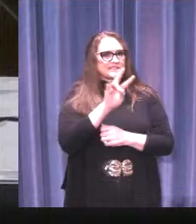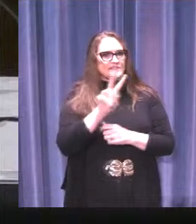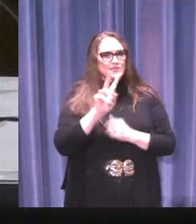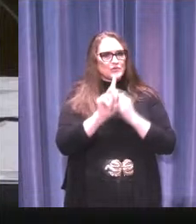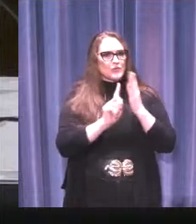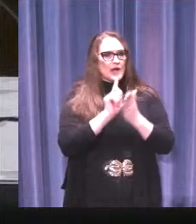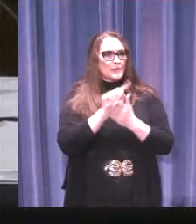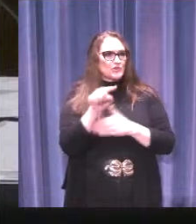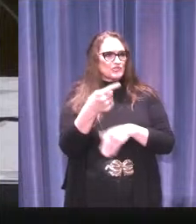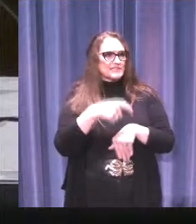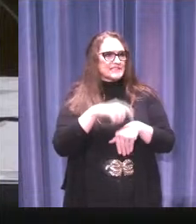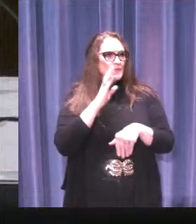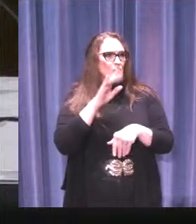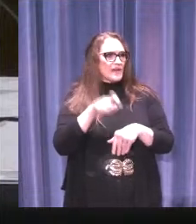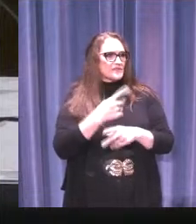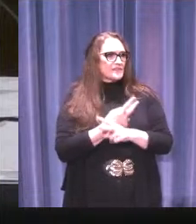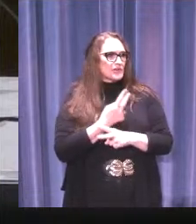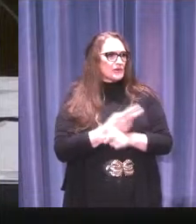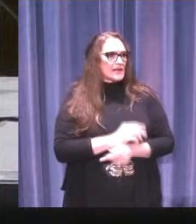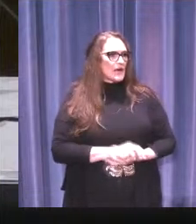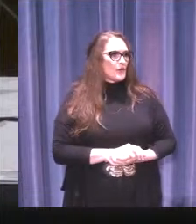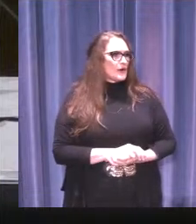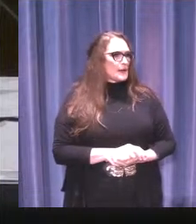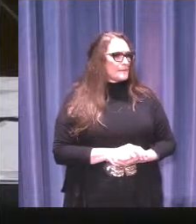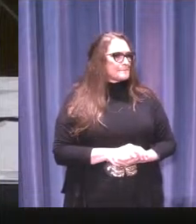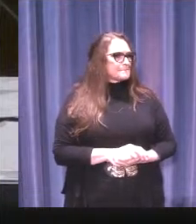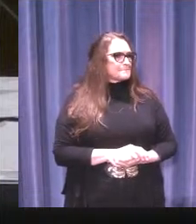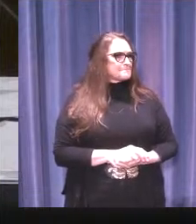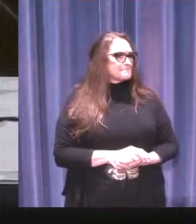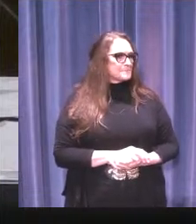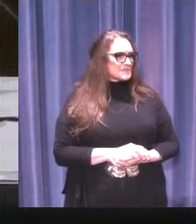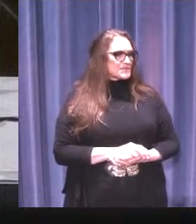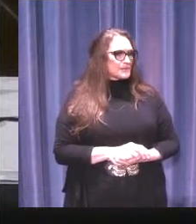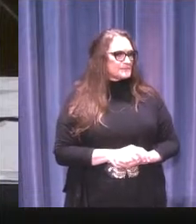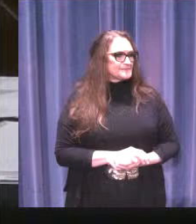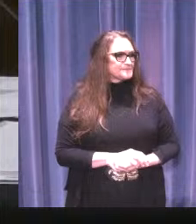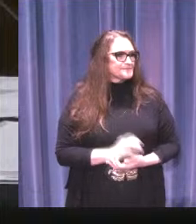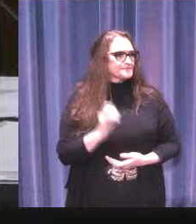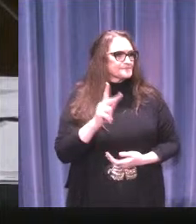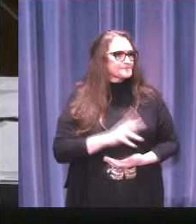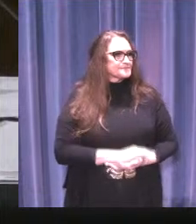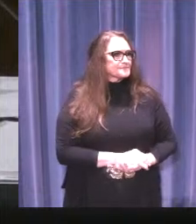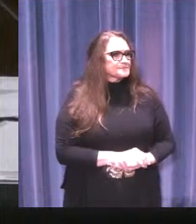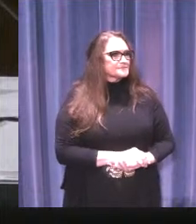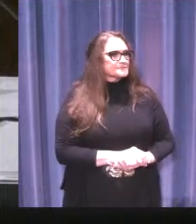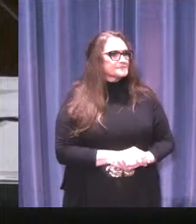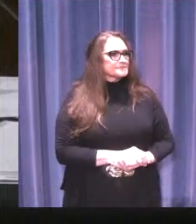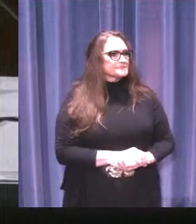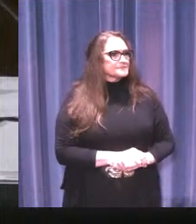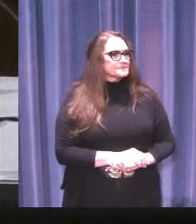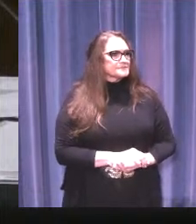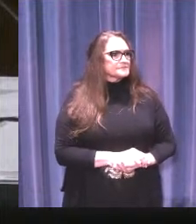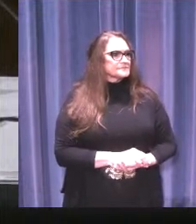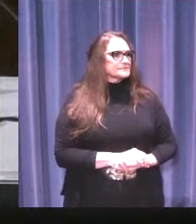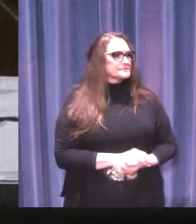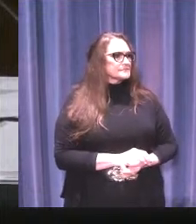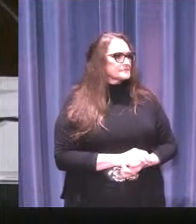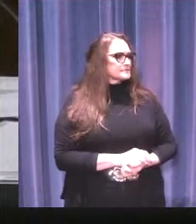just the time we're going to have to figure it out. So, okay. All right.